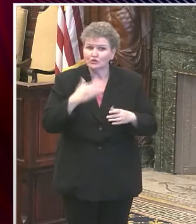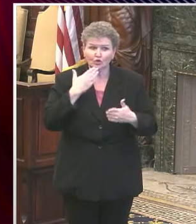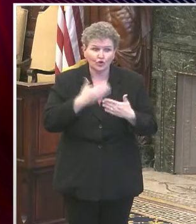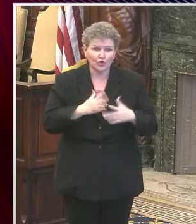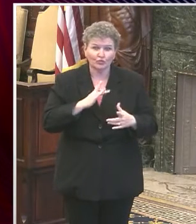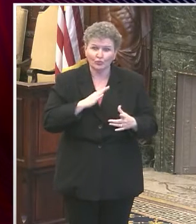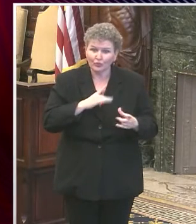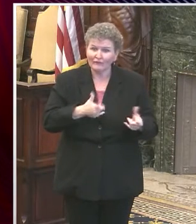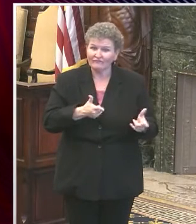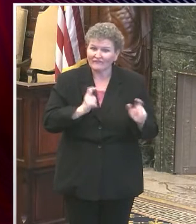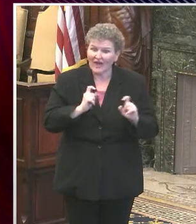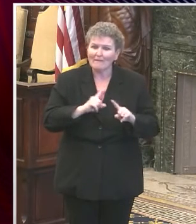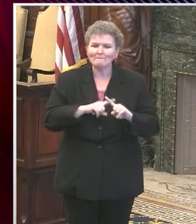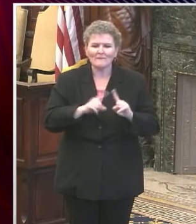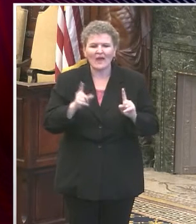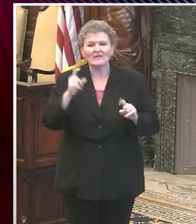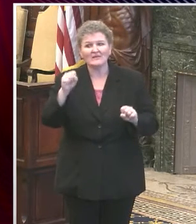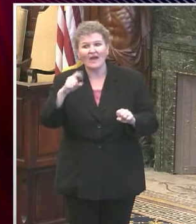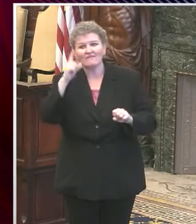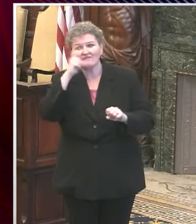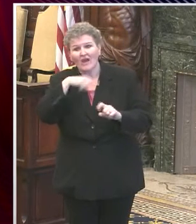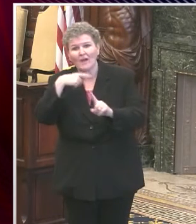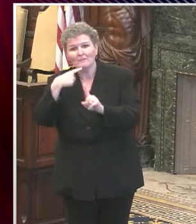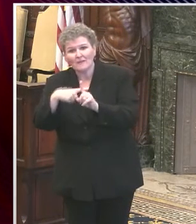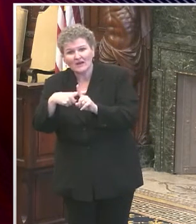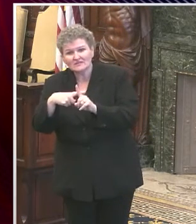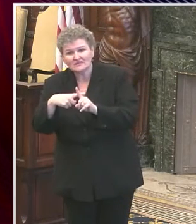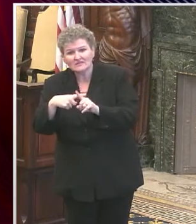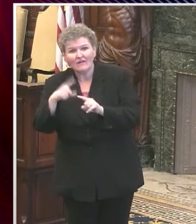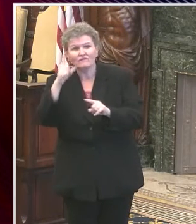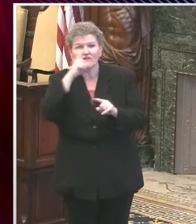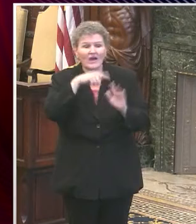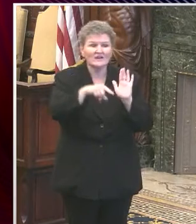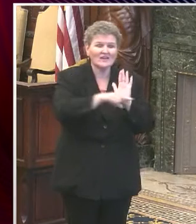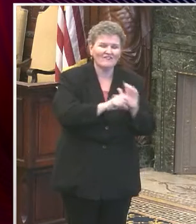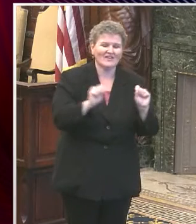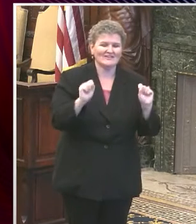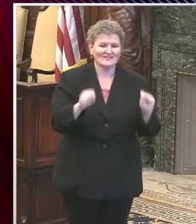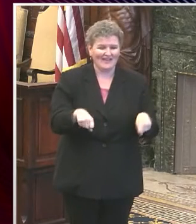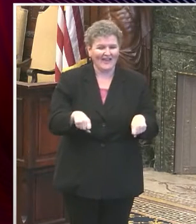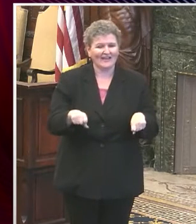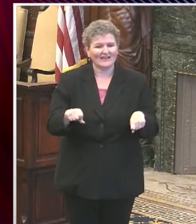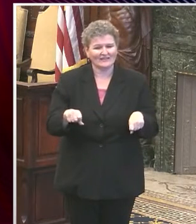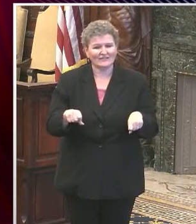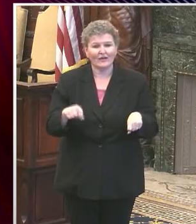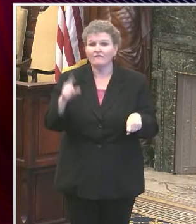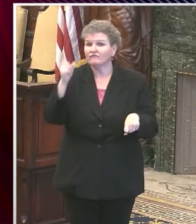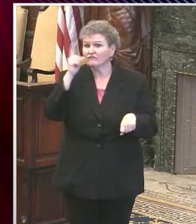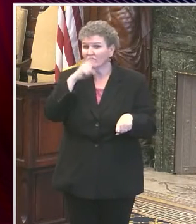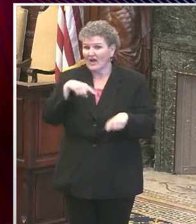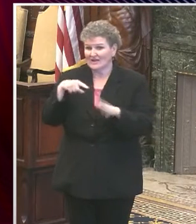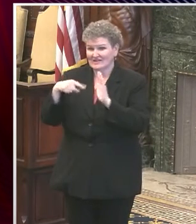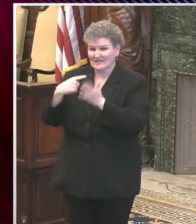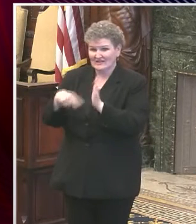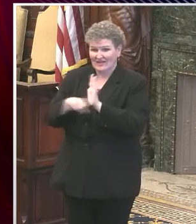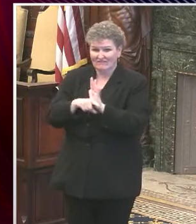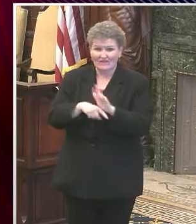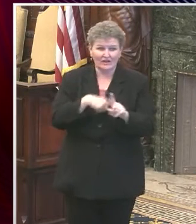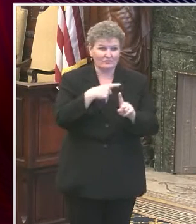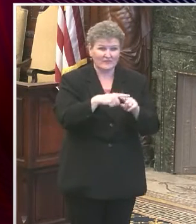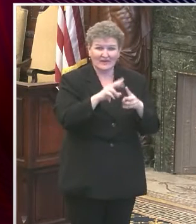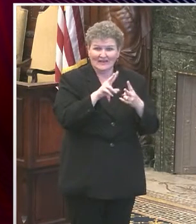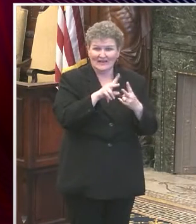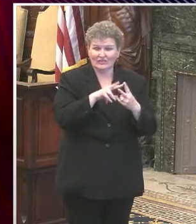false negative results or false positive results. The likelihood that a result is a false negative or false positive really depends on the